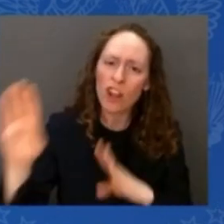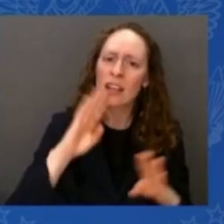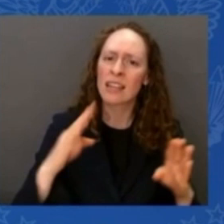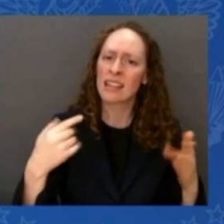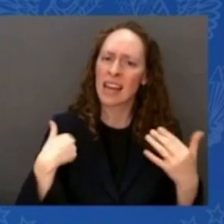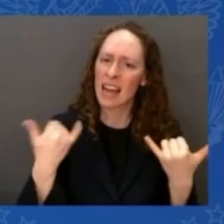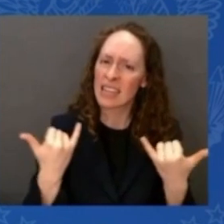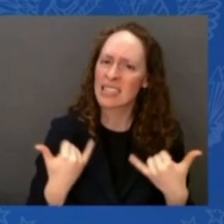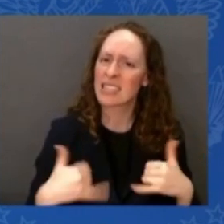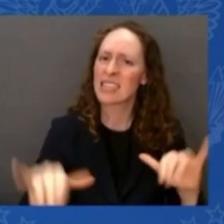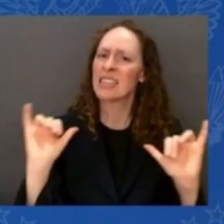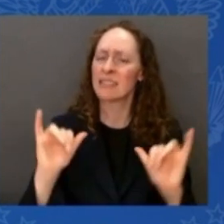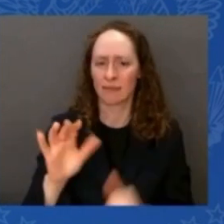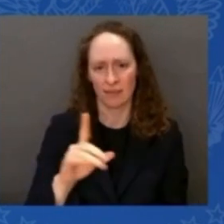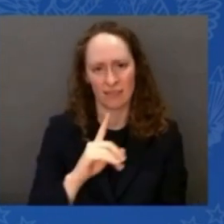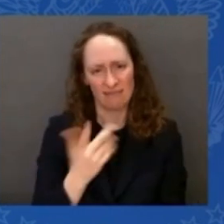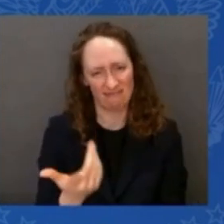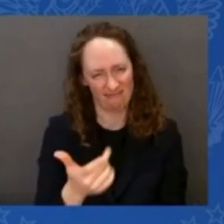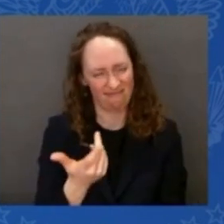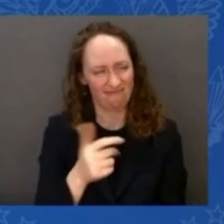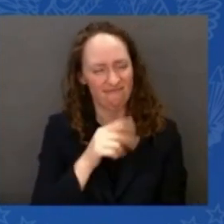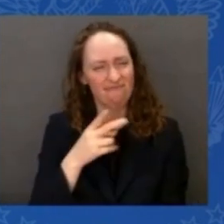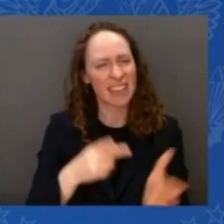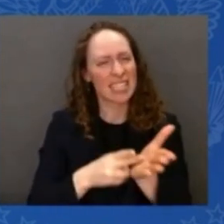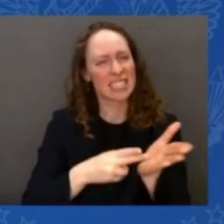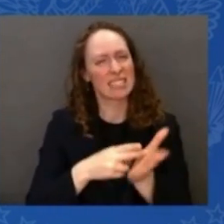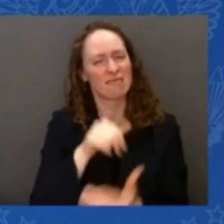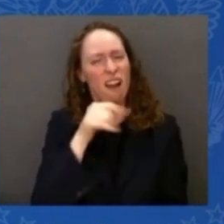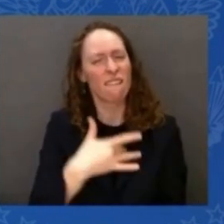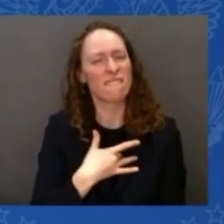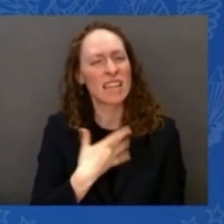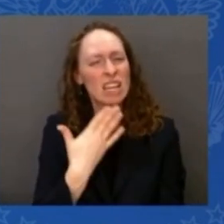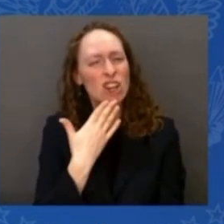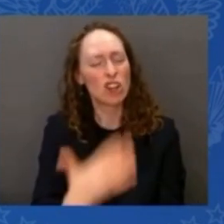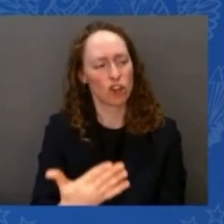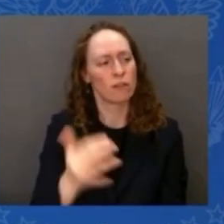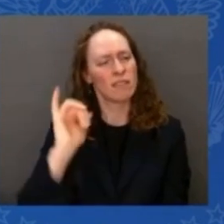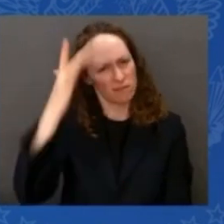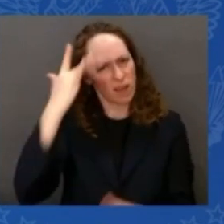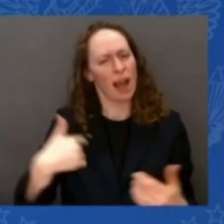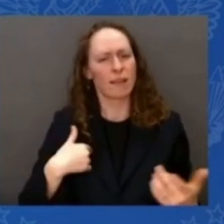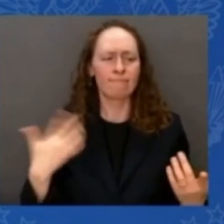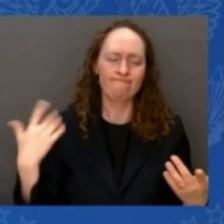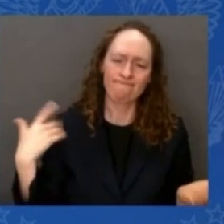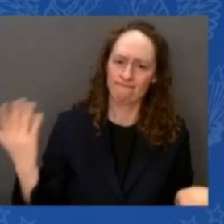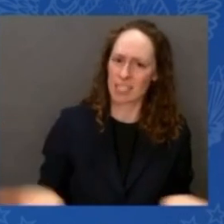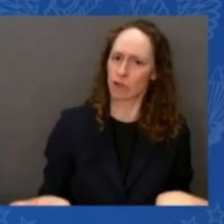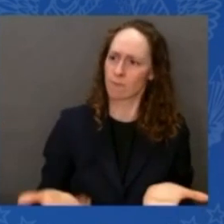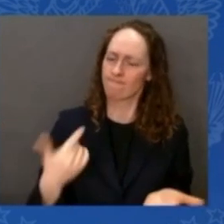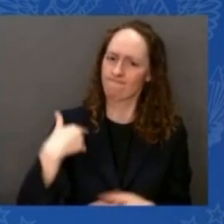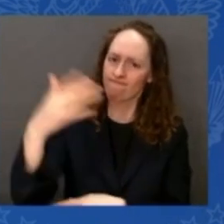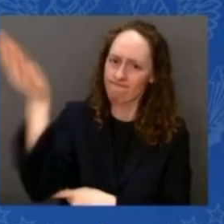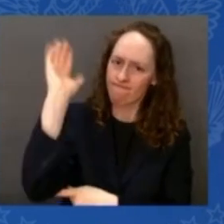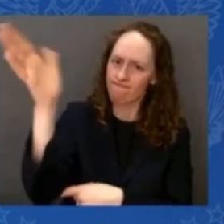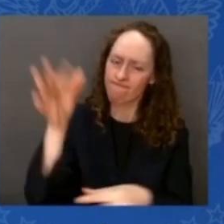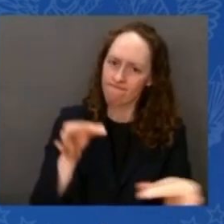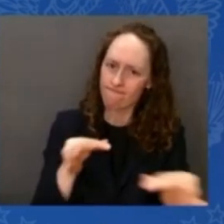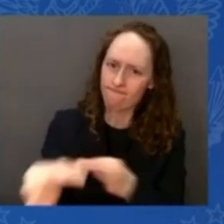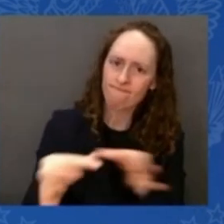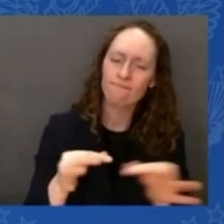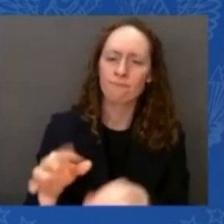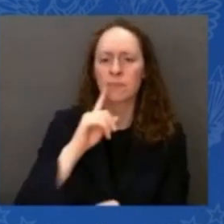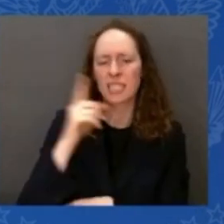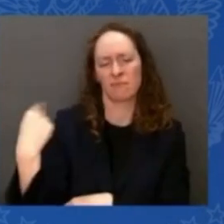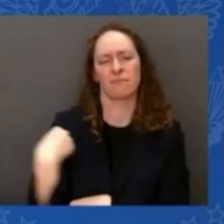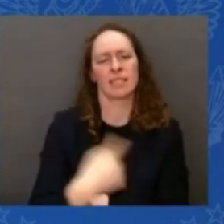am I here? Well, I'm here to tell you that we need to remain vigilant. We can't rest on our laurels. We